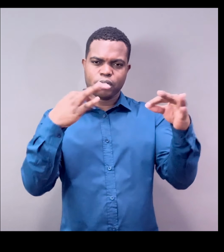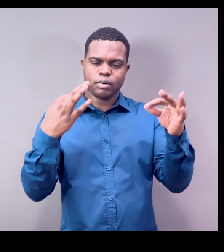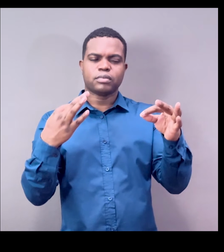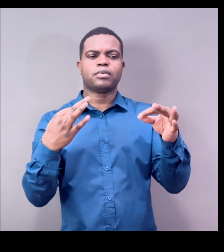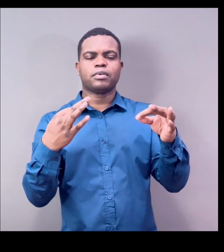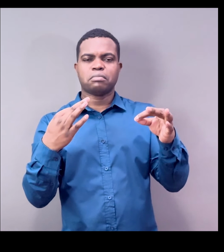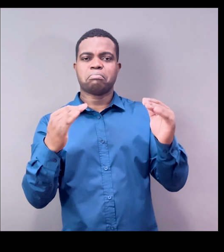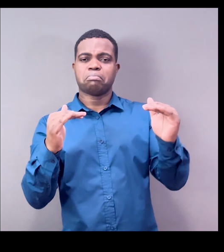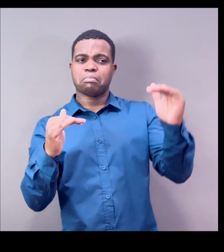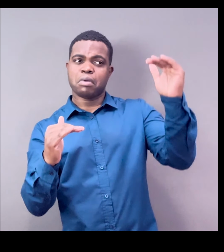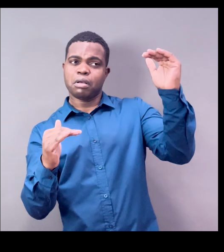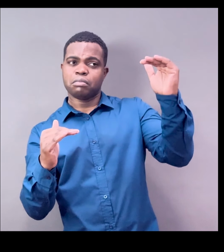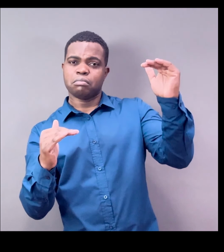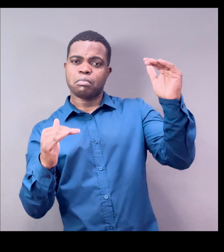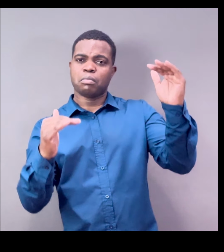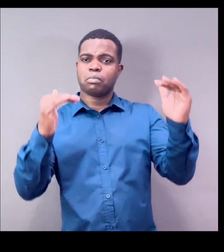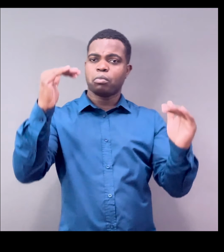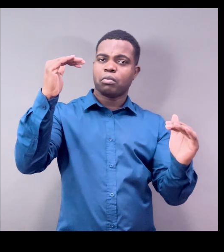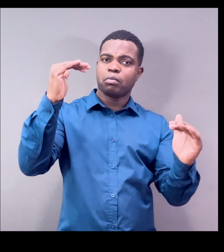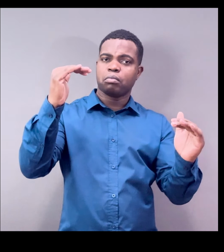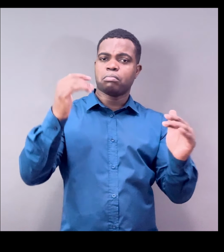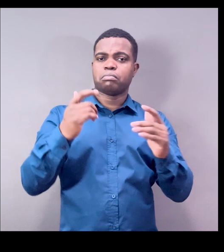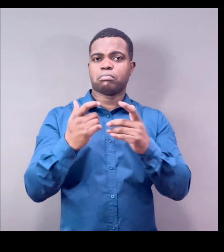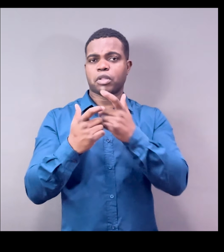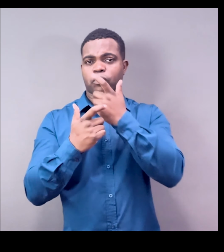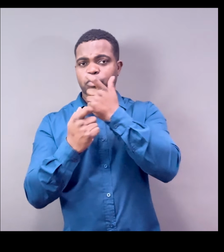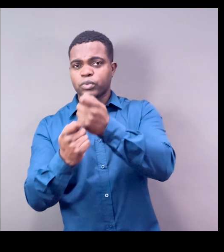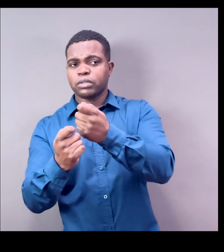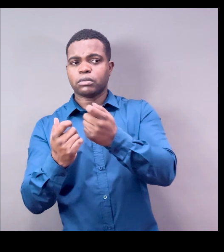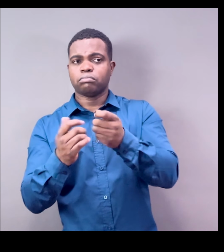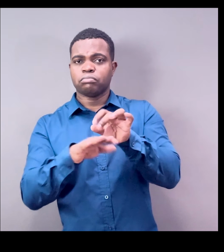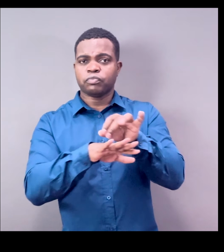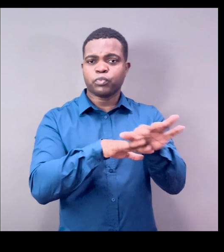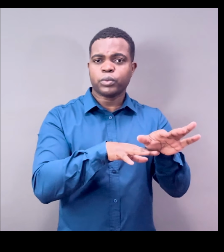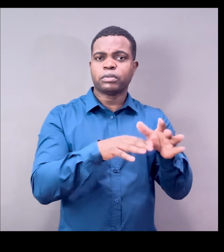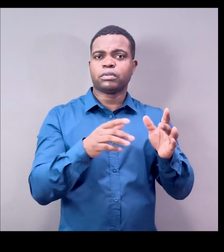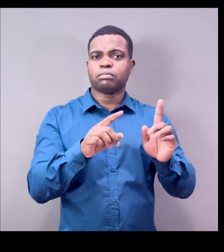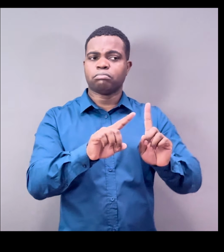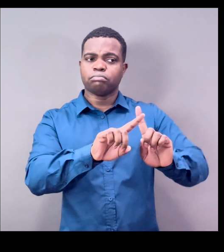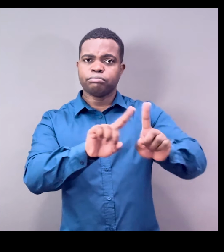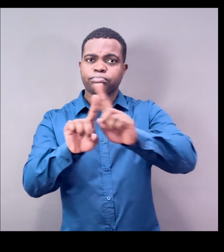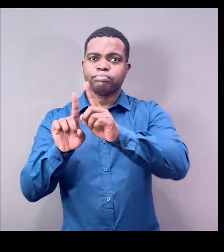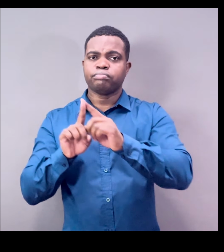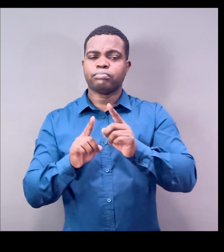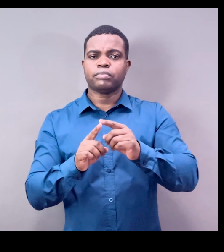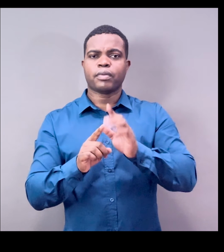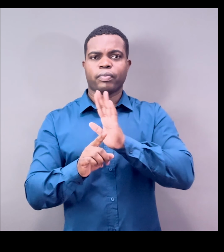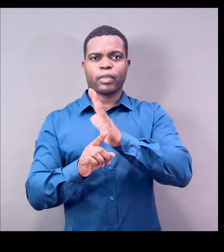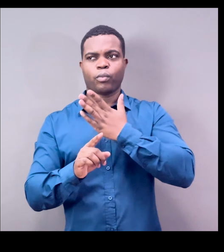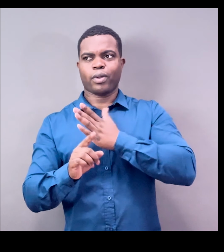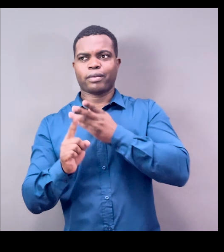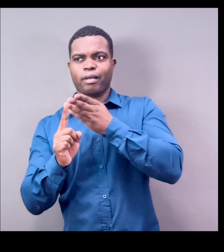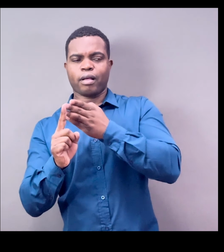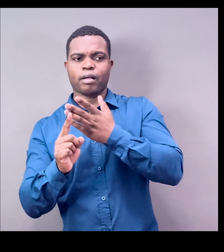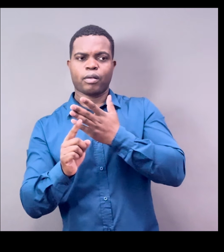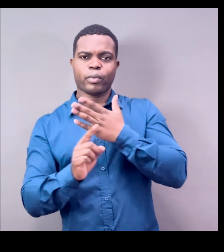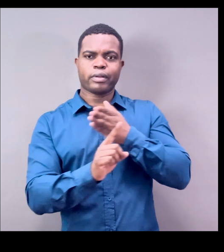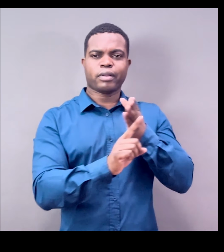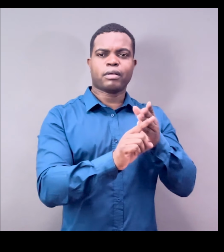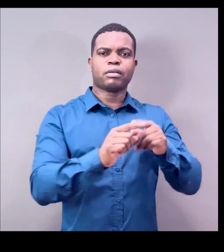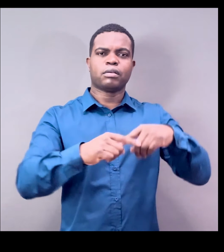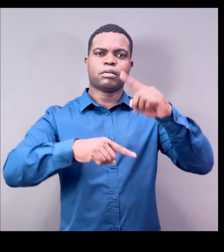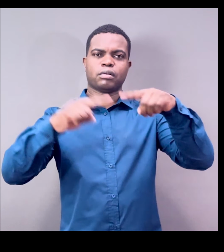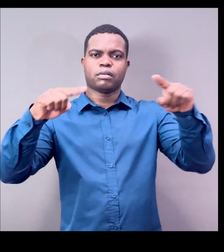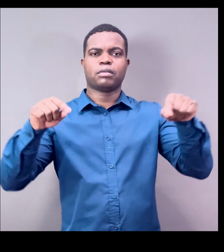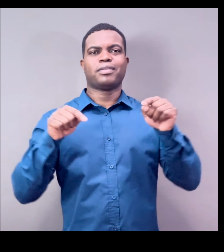how high is the influence and interest of your stakeholders. You can use